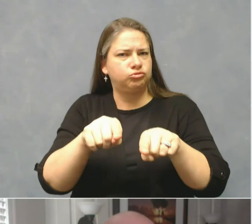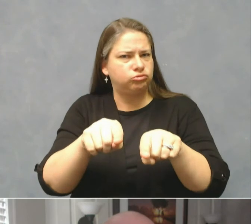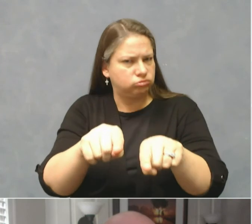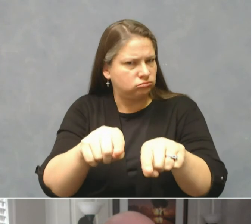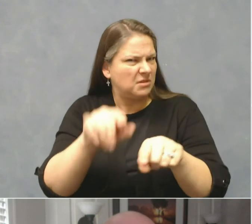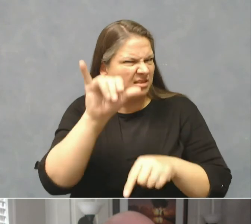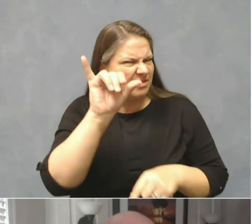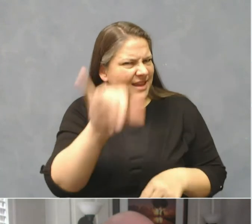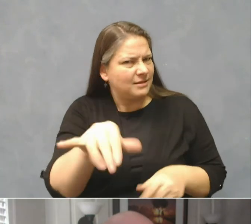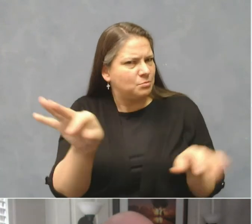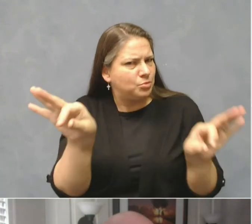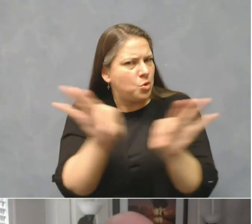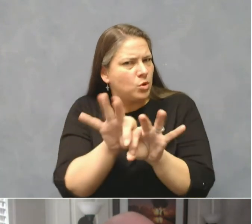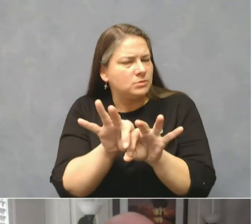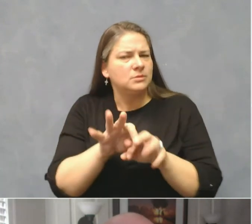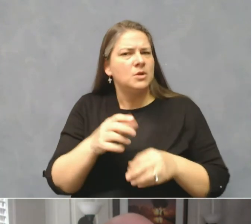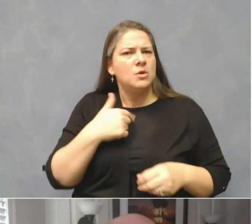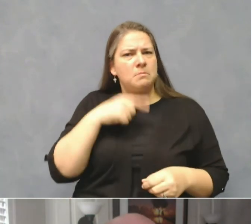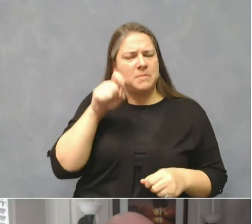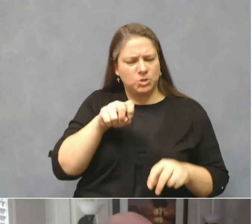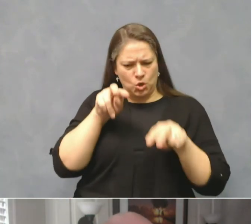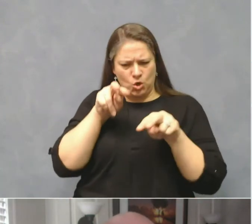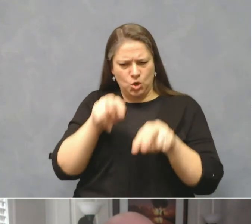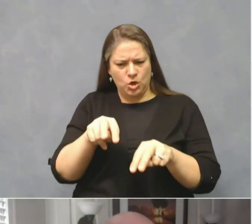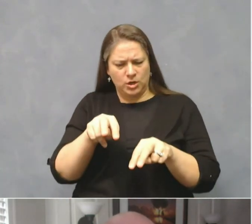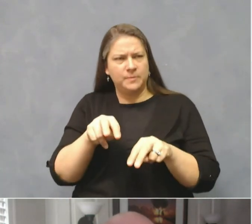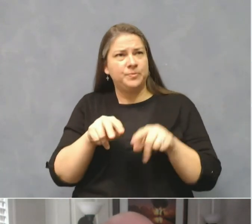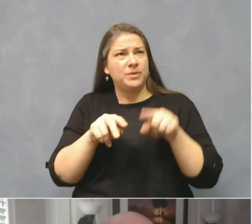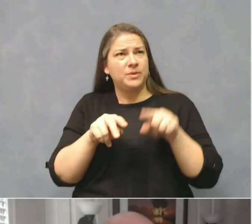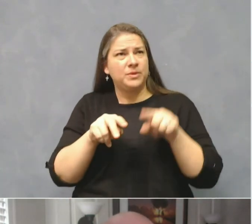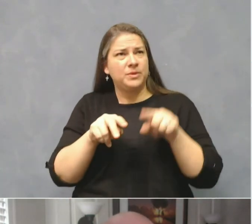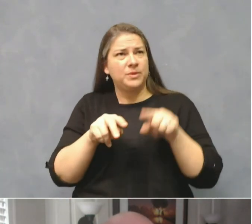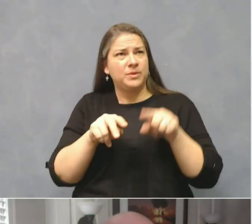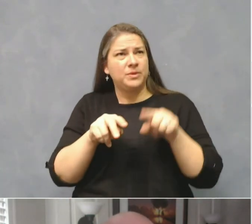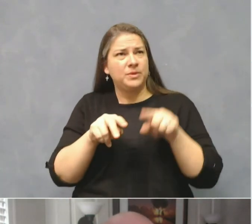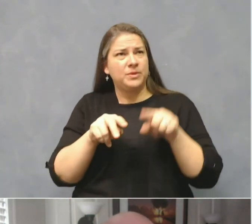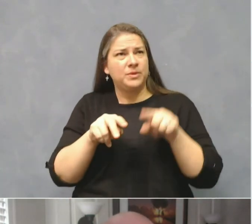these similar conclusions, that sort of helps to net out a little bit,